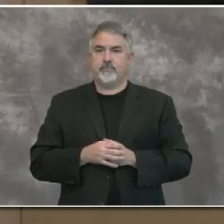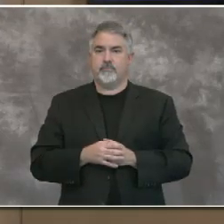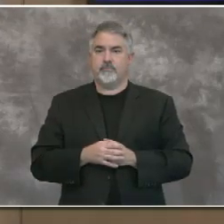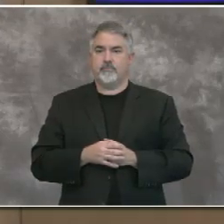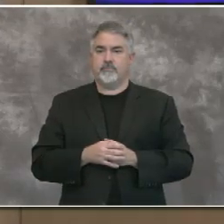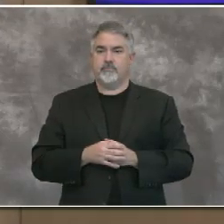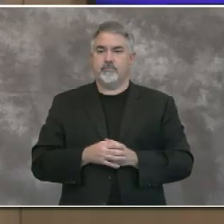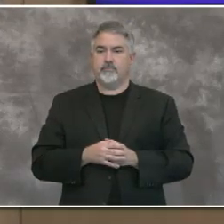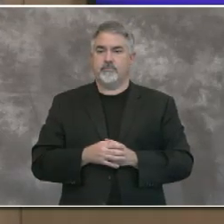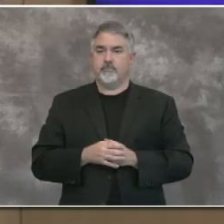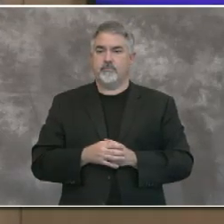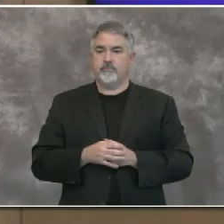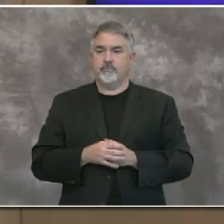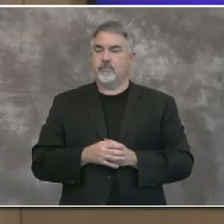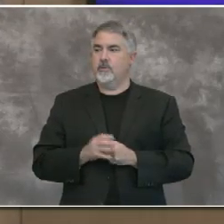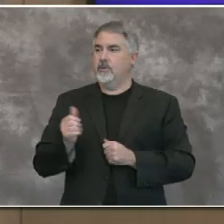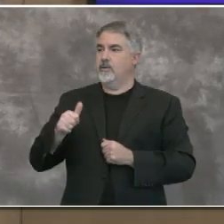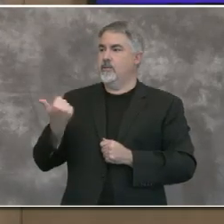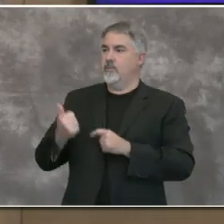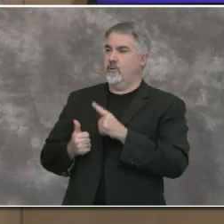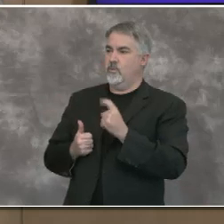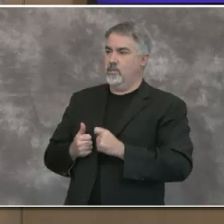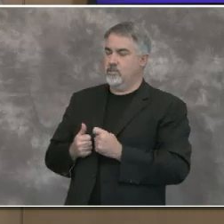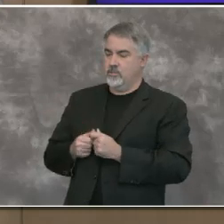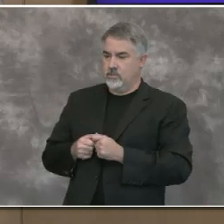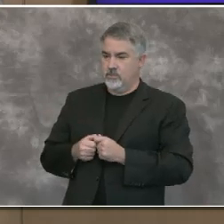Union Tribune, please state your name and question.